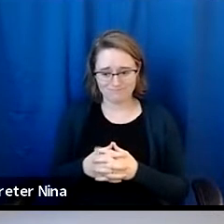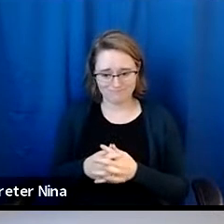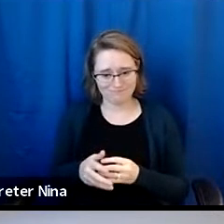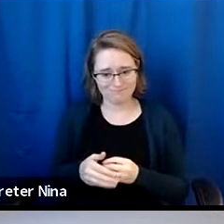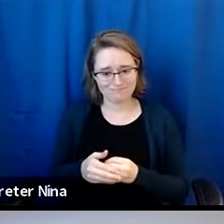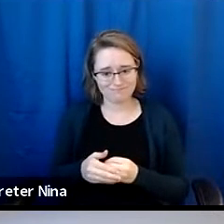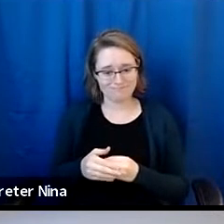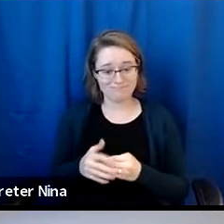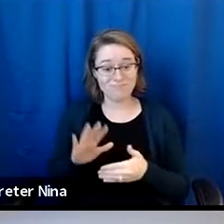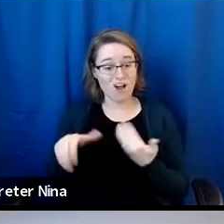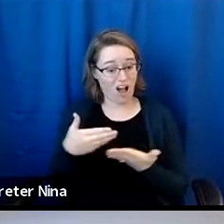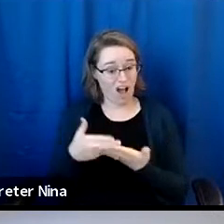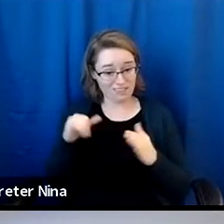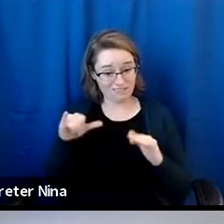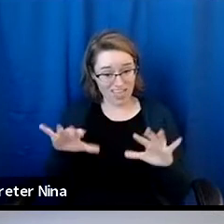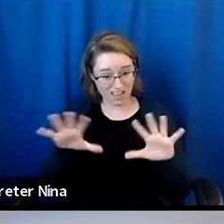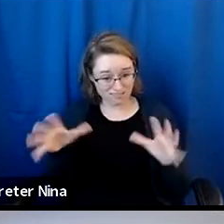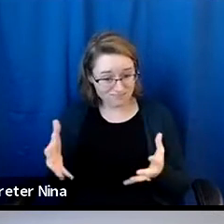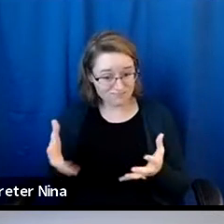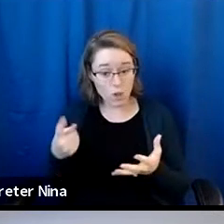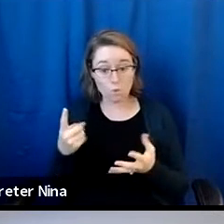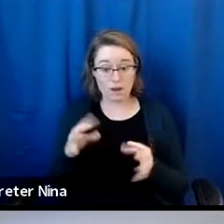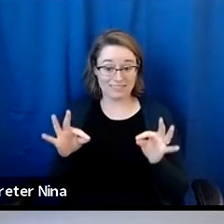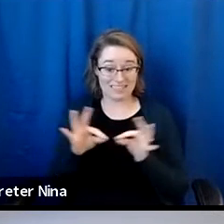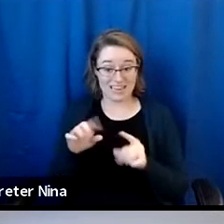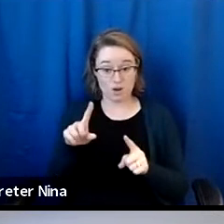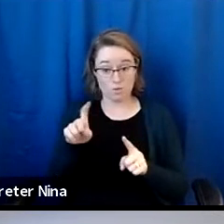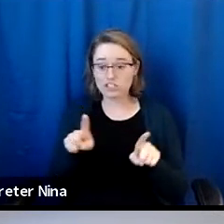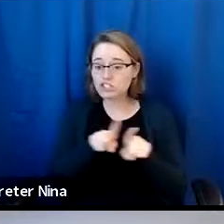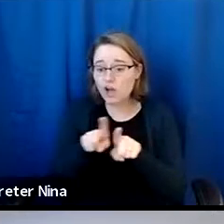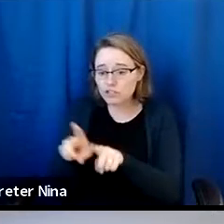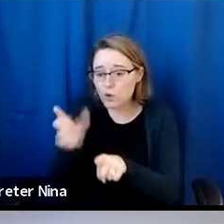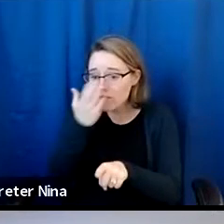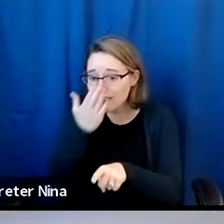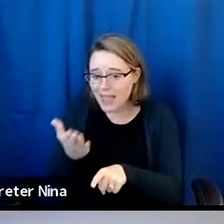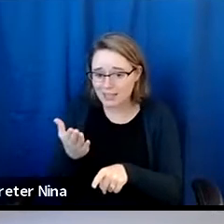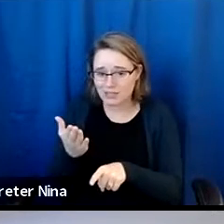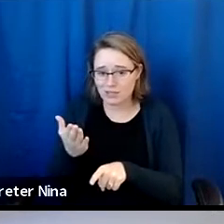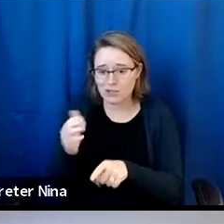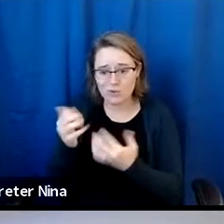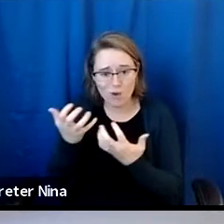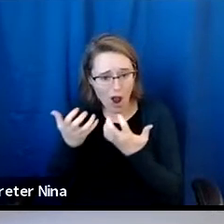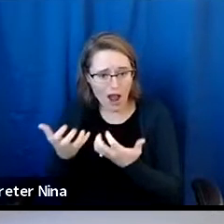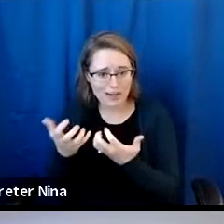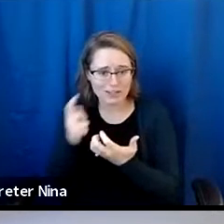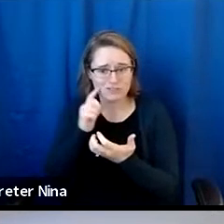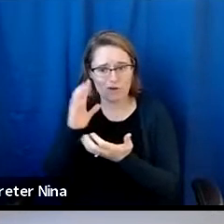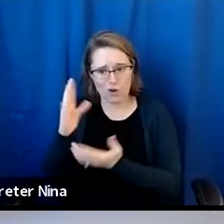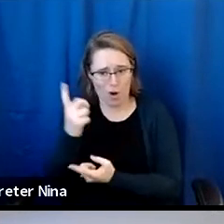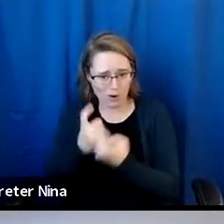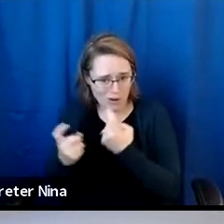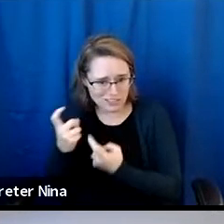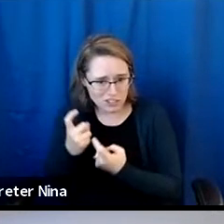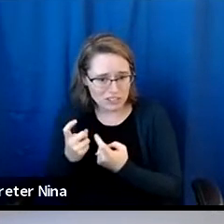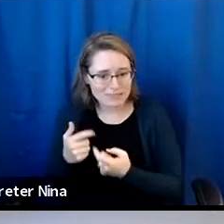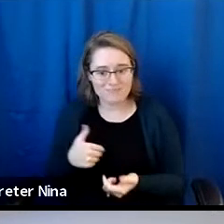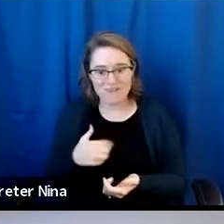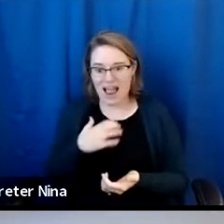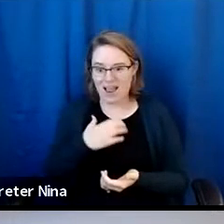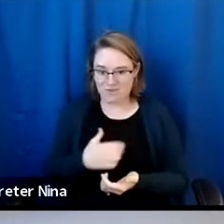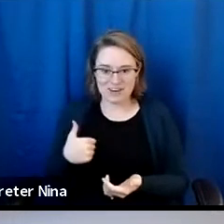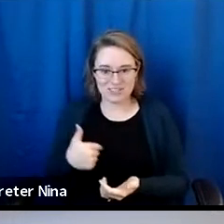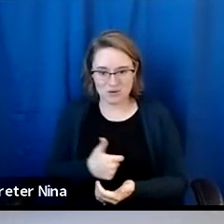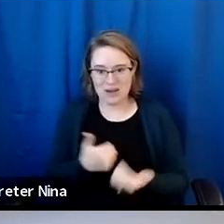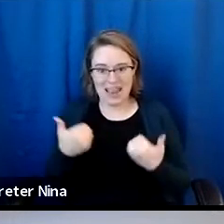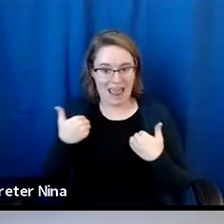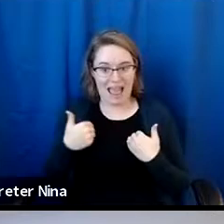but all of that said, one of the key and by the way, thank you all, thank you audience for your questions. I wish we did have